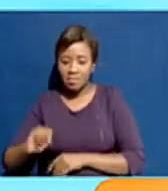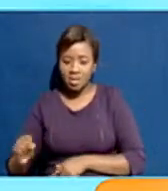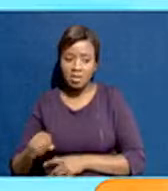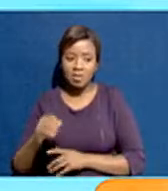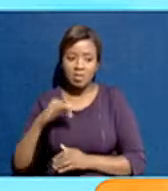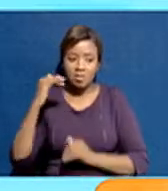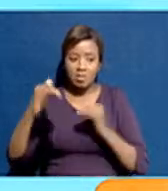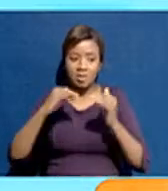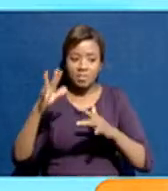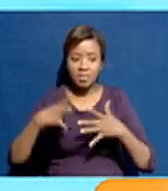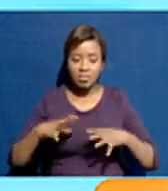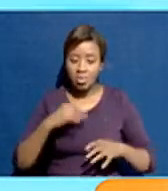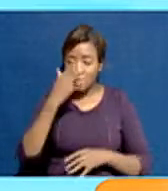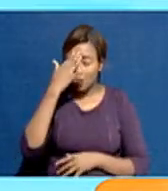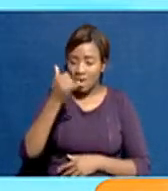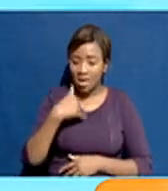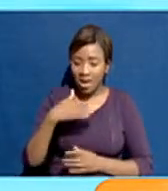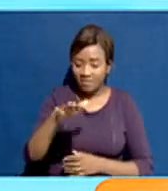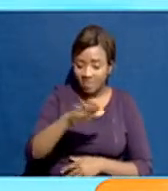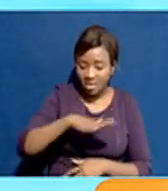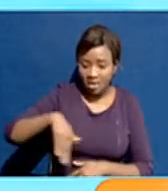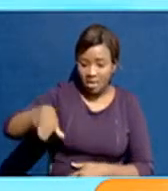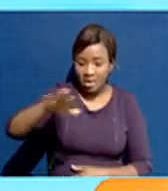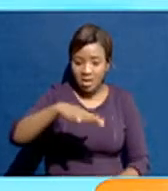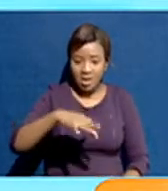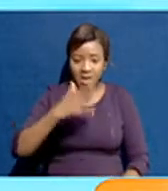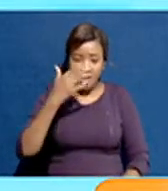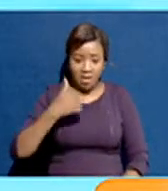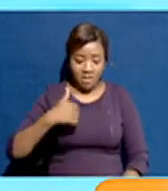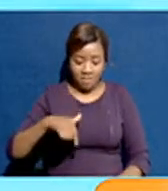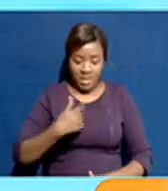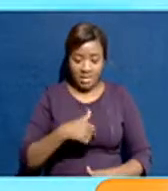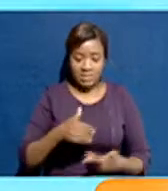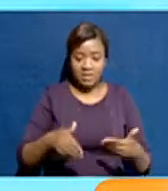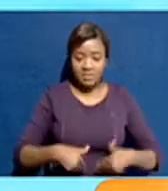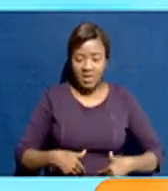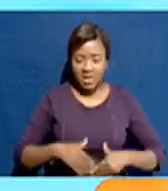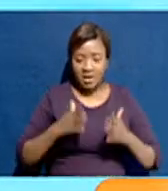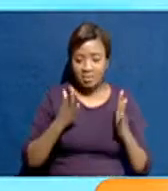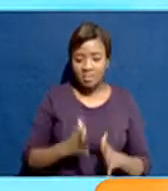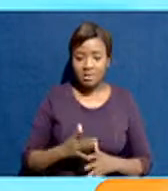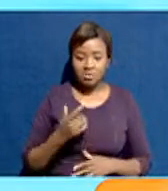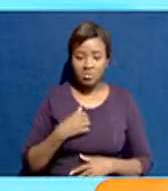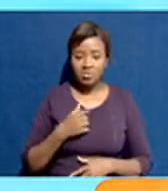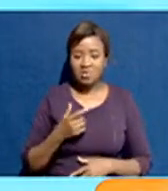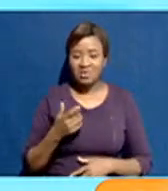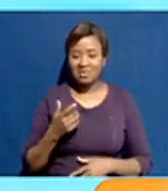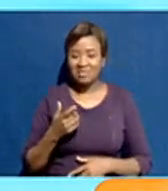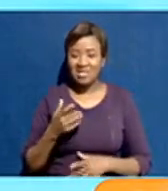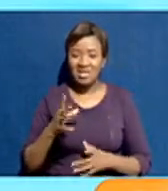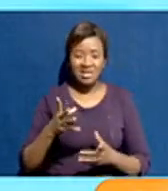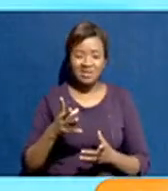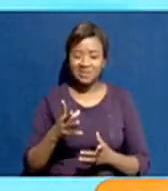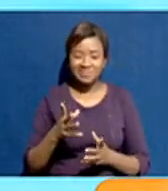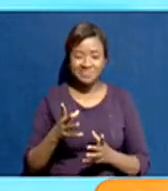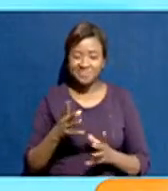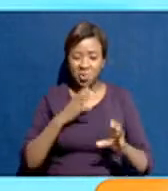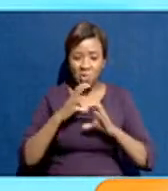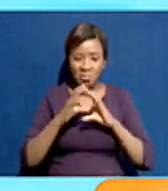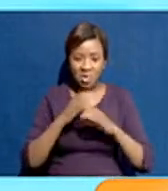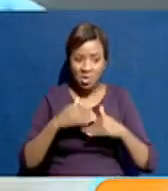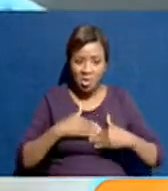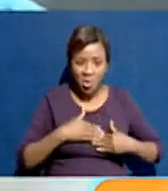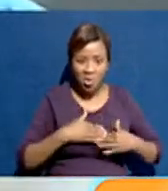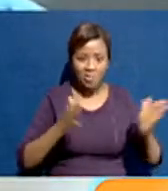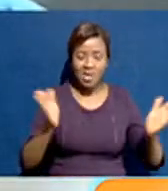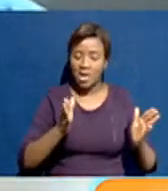because there are areas that as a young person, you are not allowed to go. Their conversation are restricted for you not